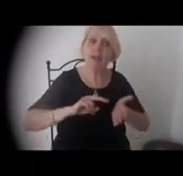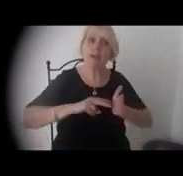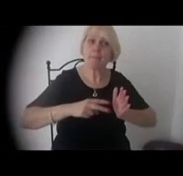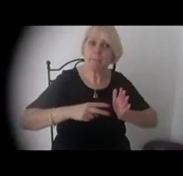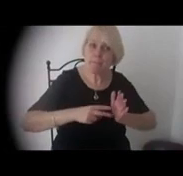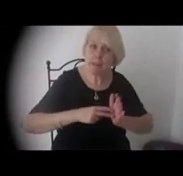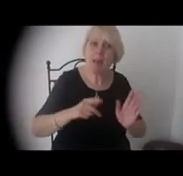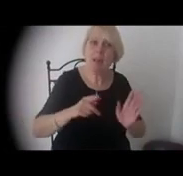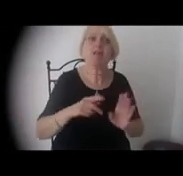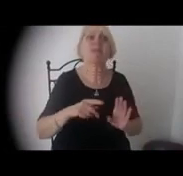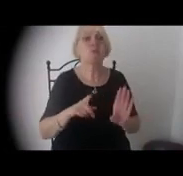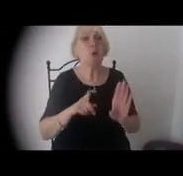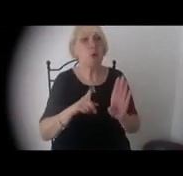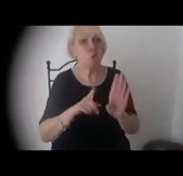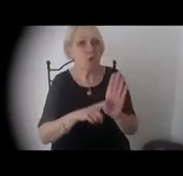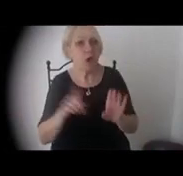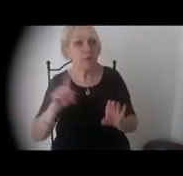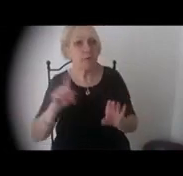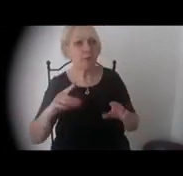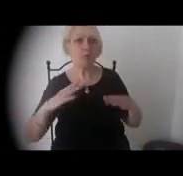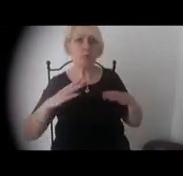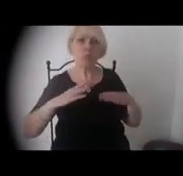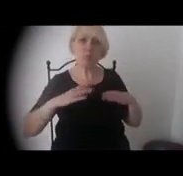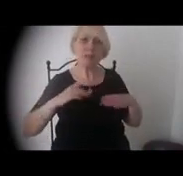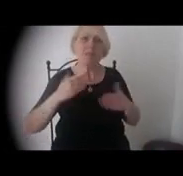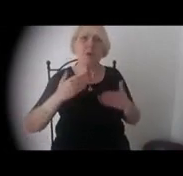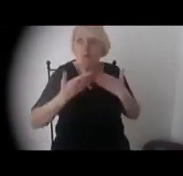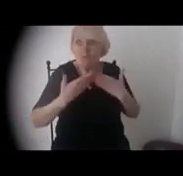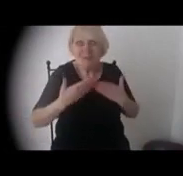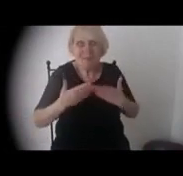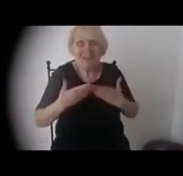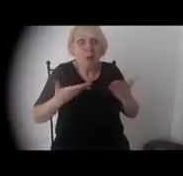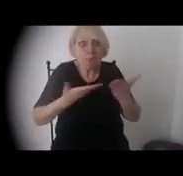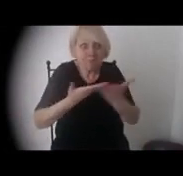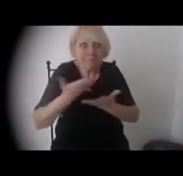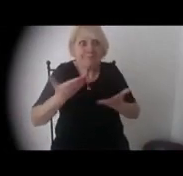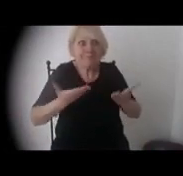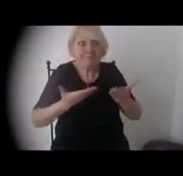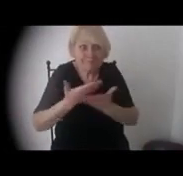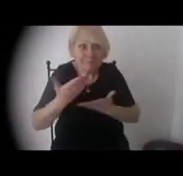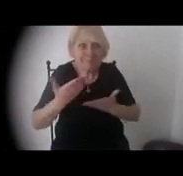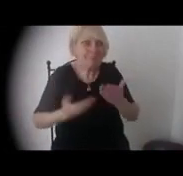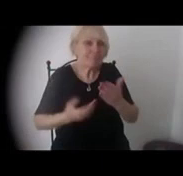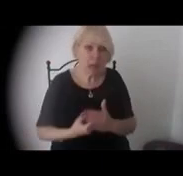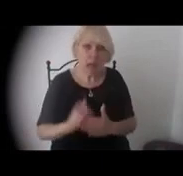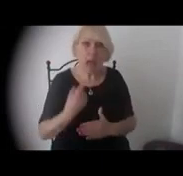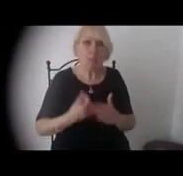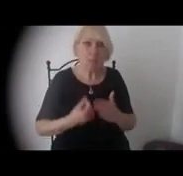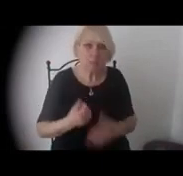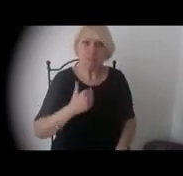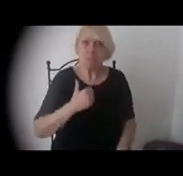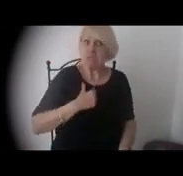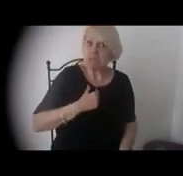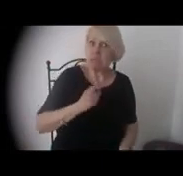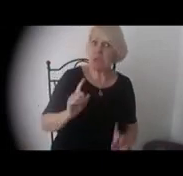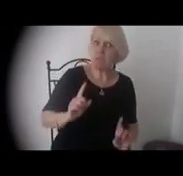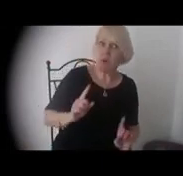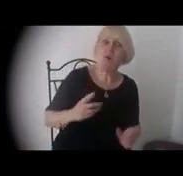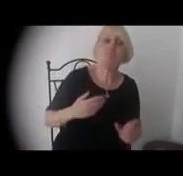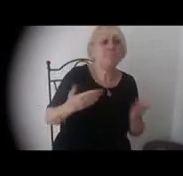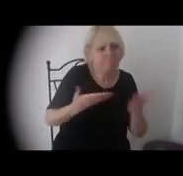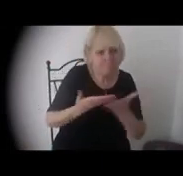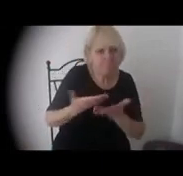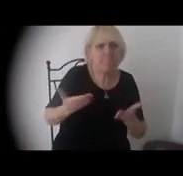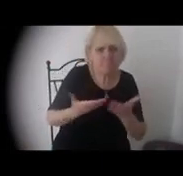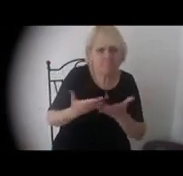really important. So talk about it now, what's going to happen, how it might happen. And say, if you're not sure, speak to the school. If you're worried about your